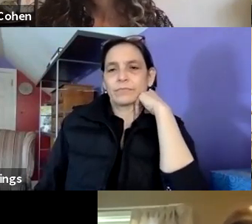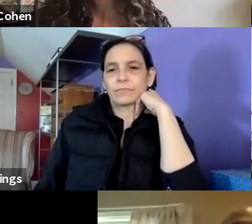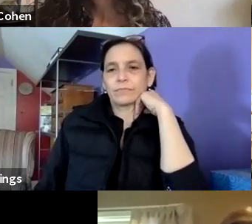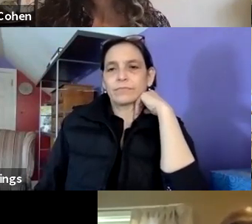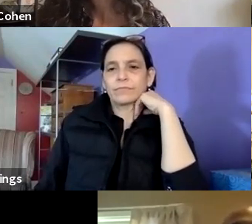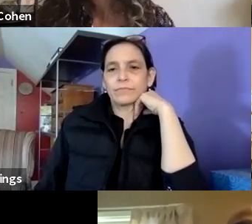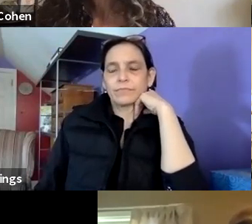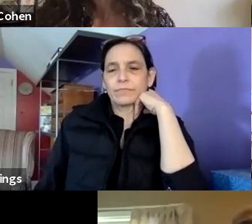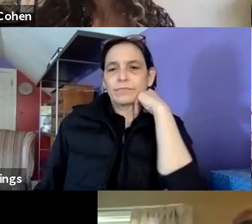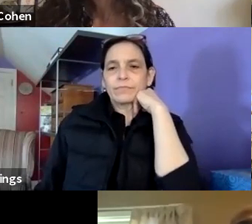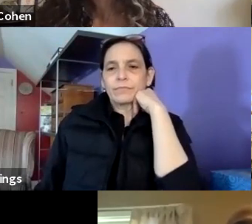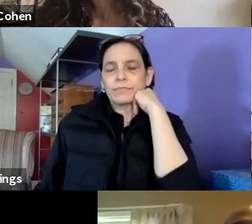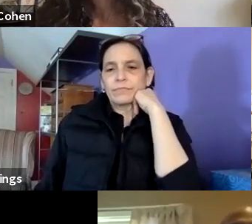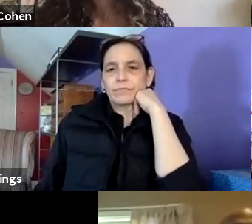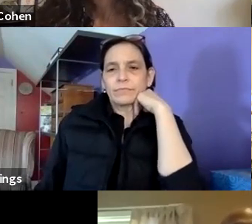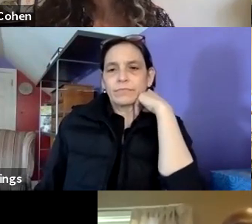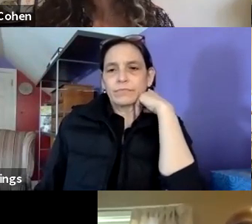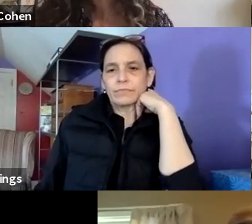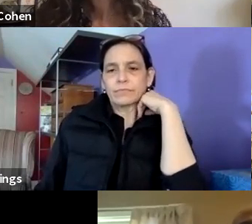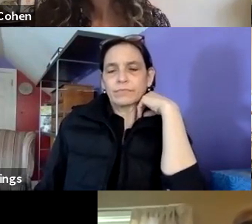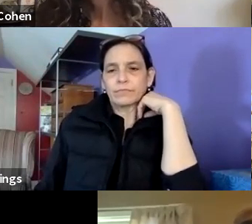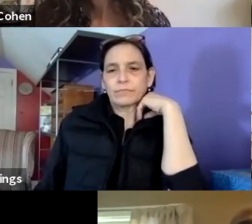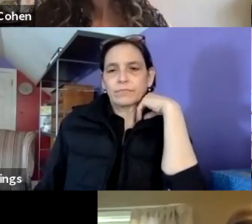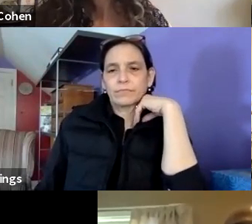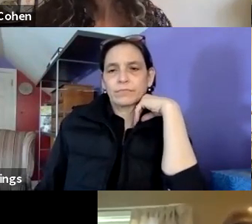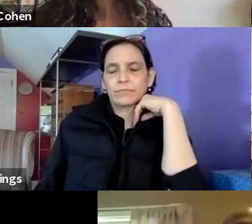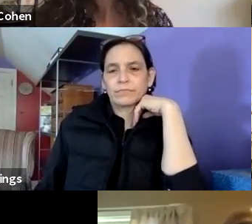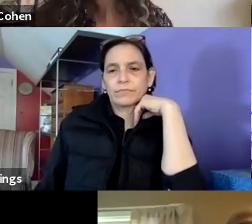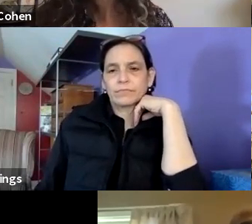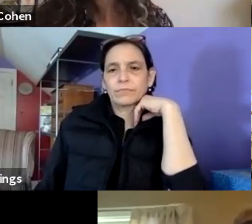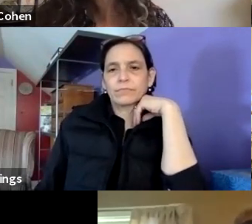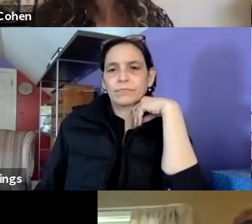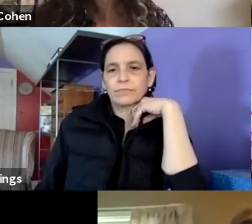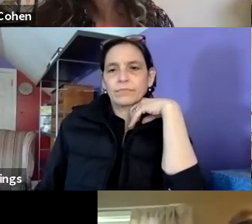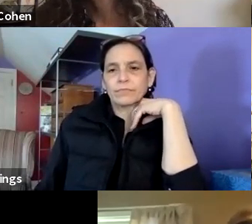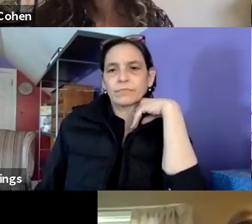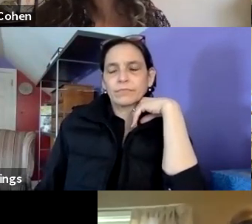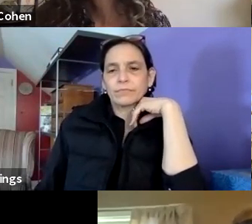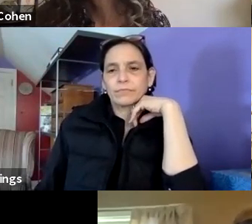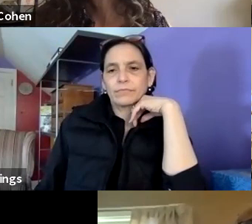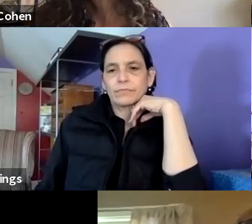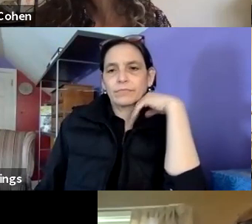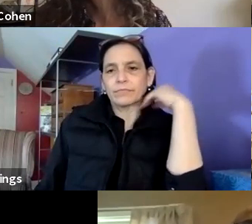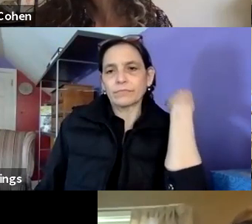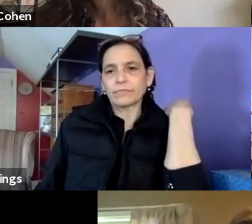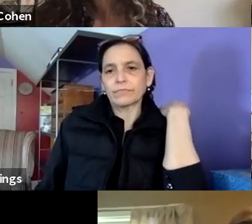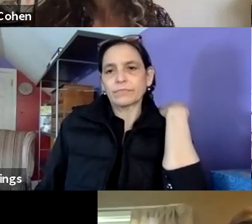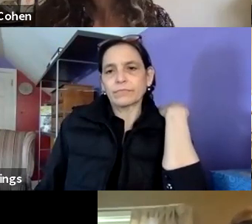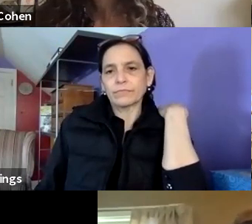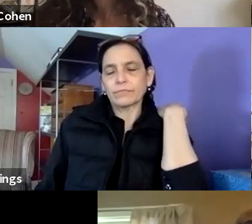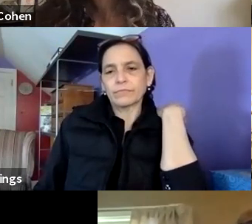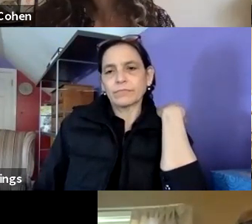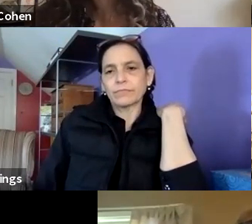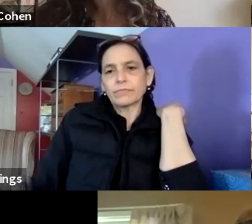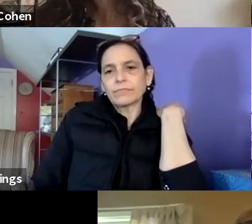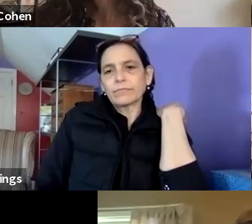us. In order to survive, we've adapted. Some of our behaviors have served us and have allowed us to survive, but some